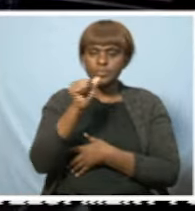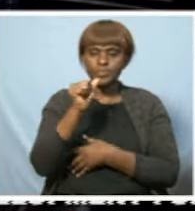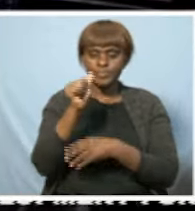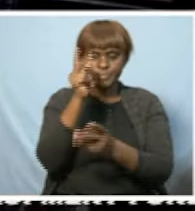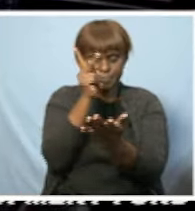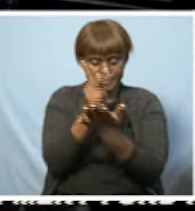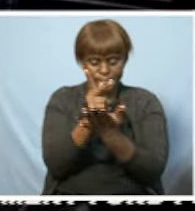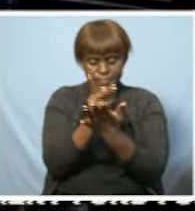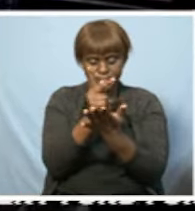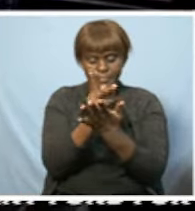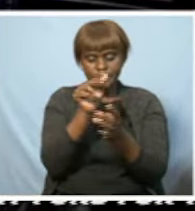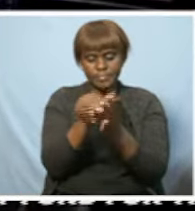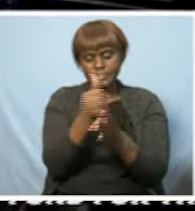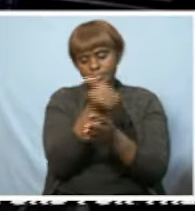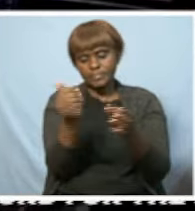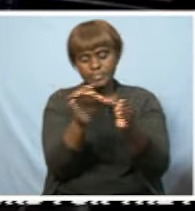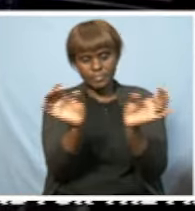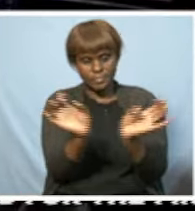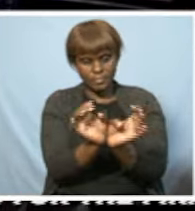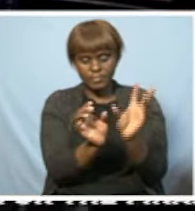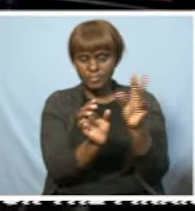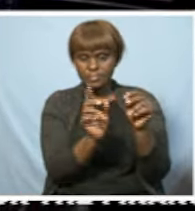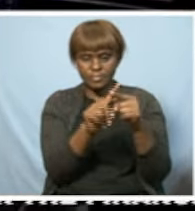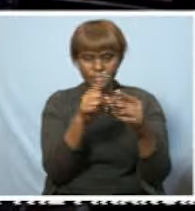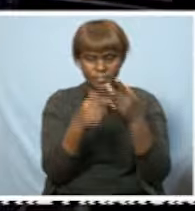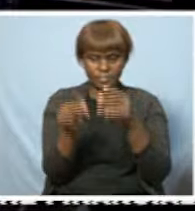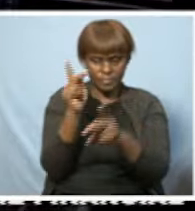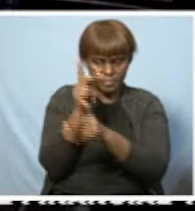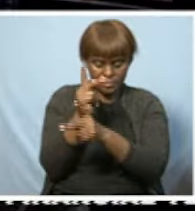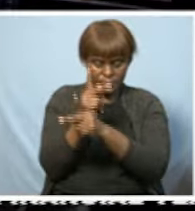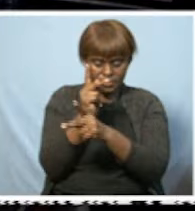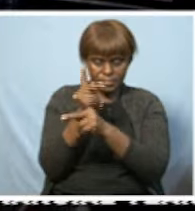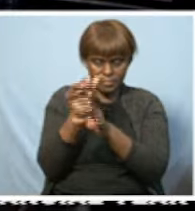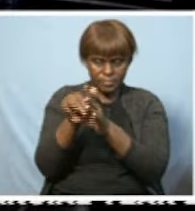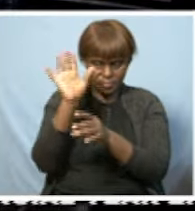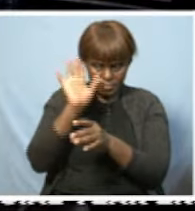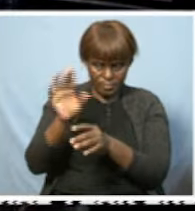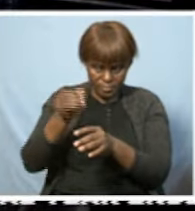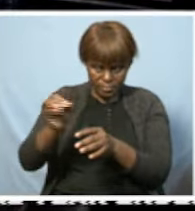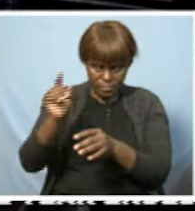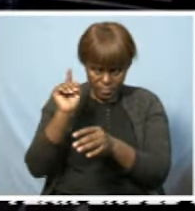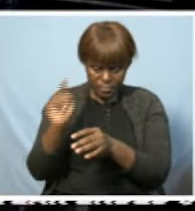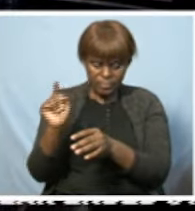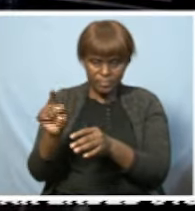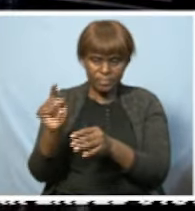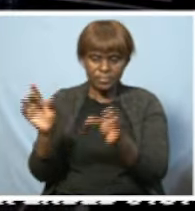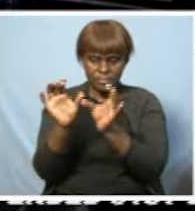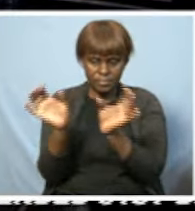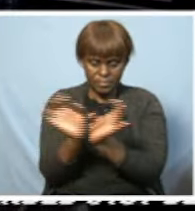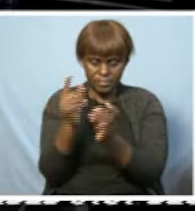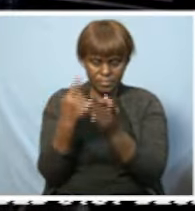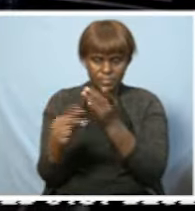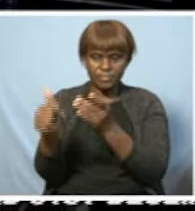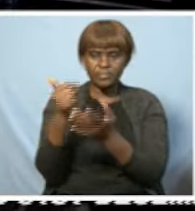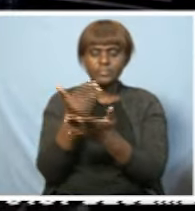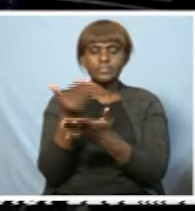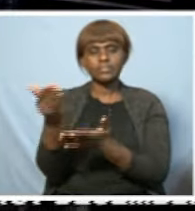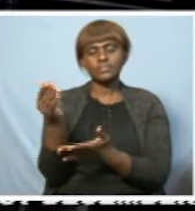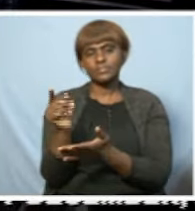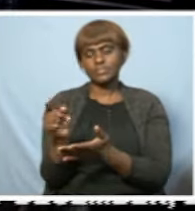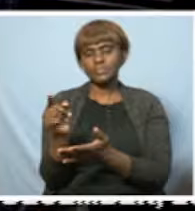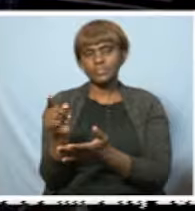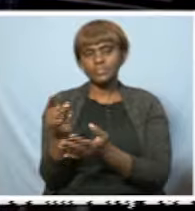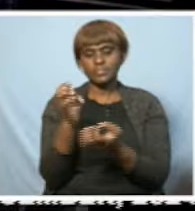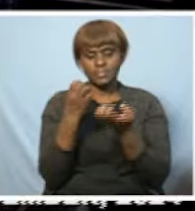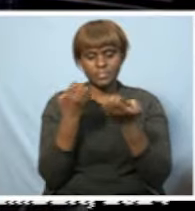stationed in the other constituency, but it's supposed to be stationed in the constituency that procured it. Even